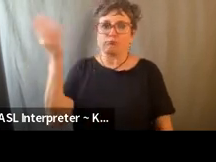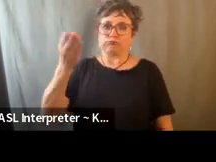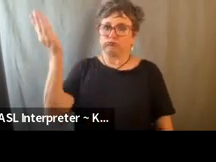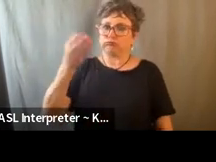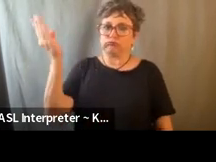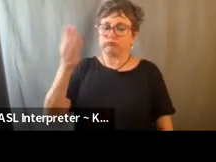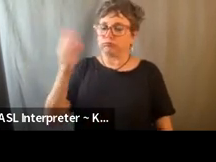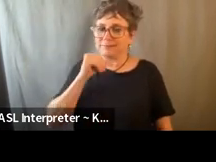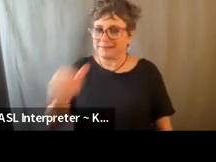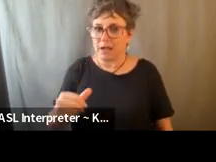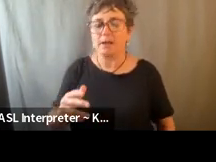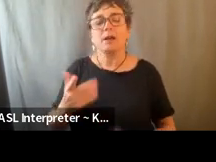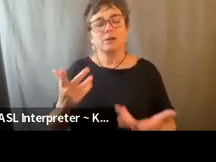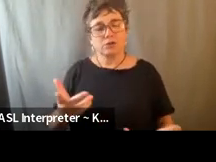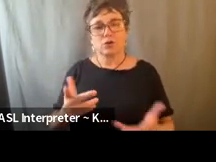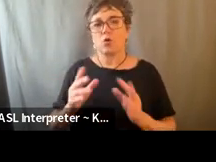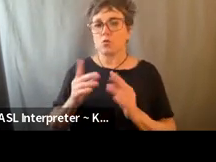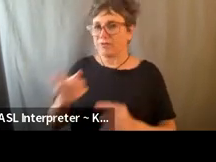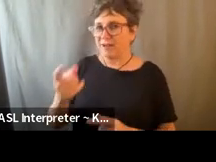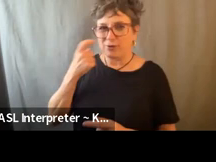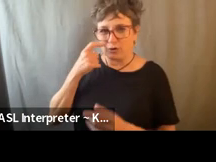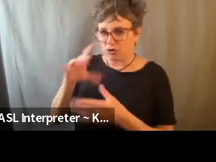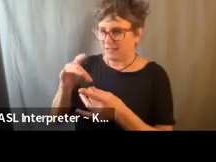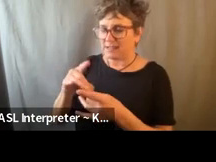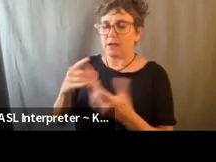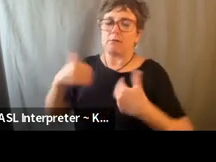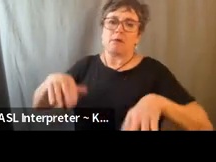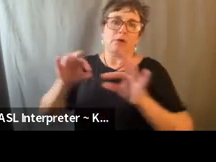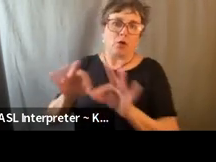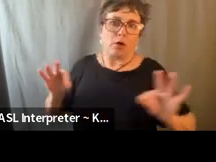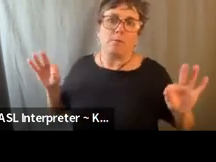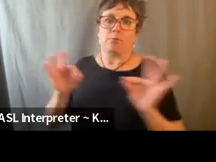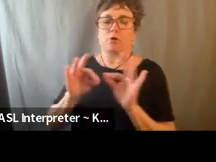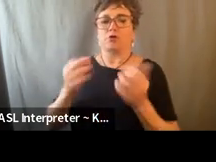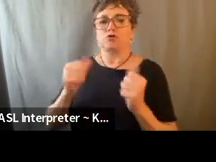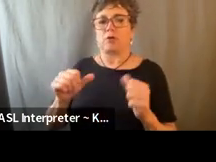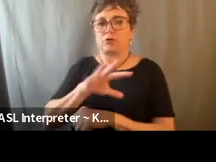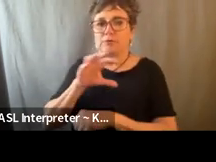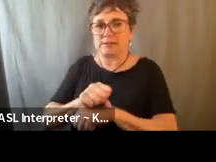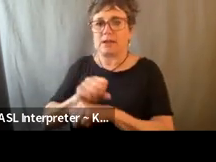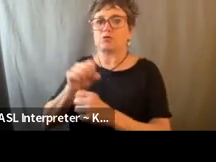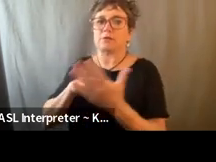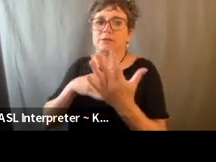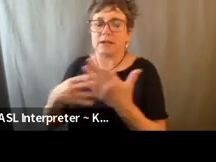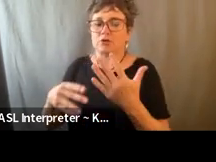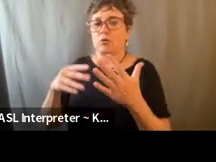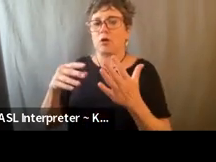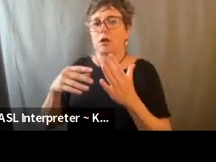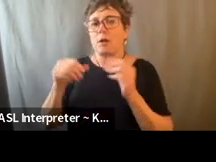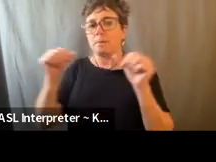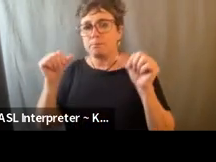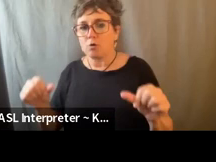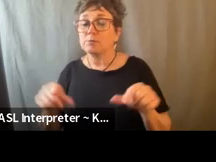that's so critical what you just mentioned, not only scheduling things and posting, comment on